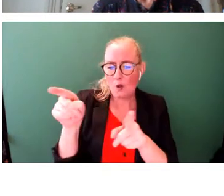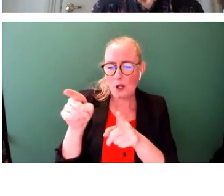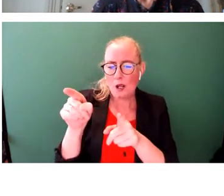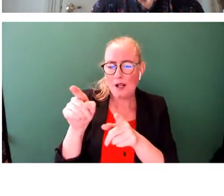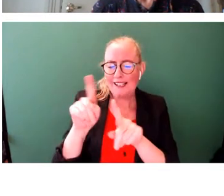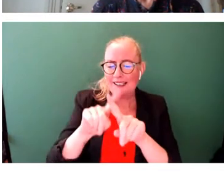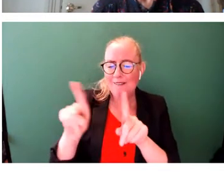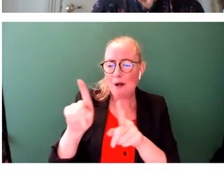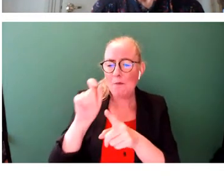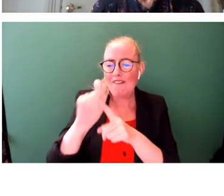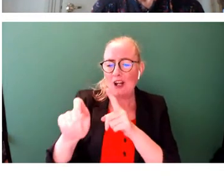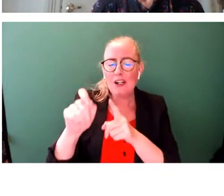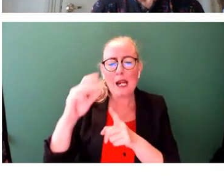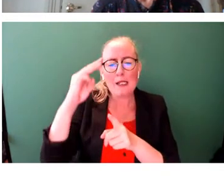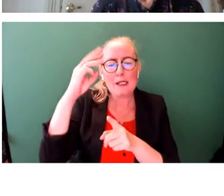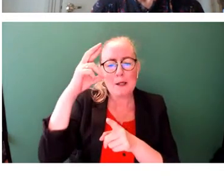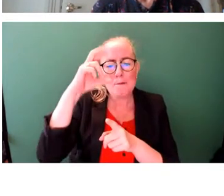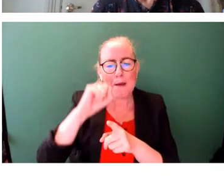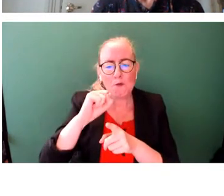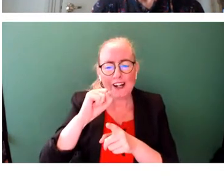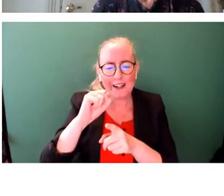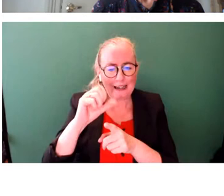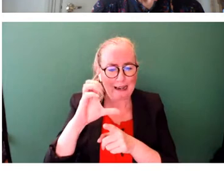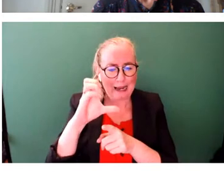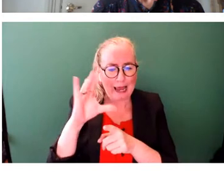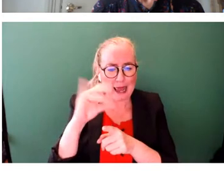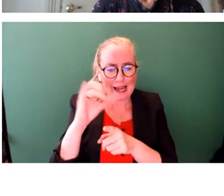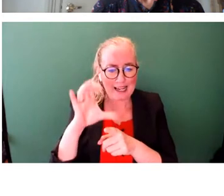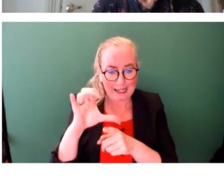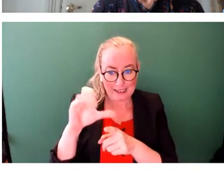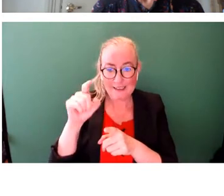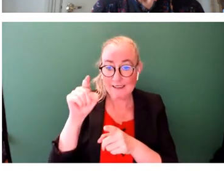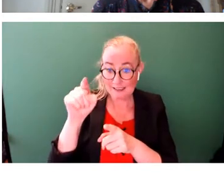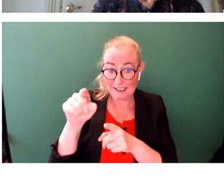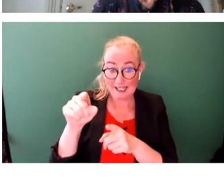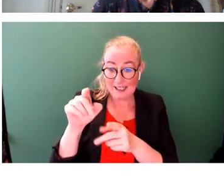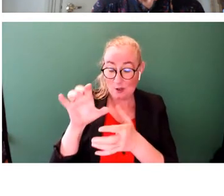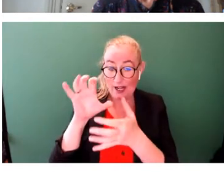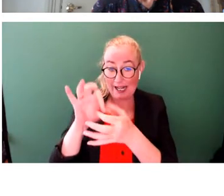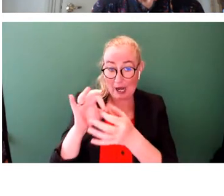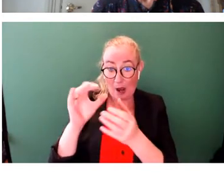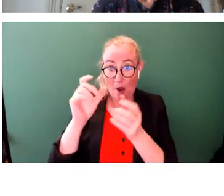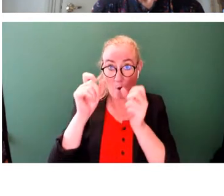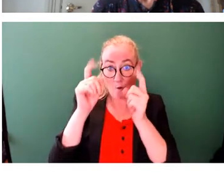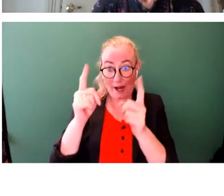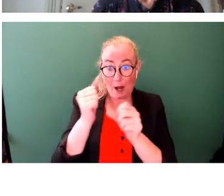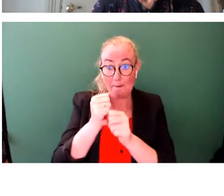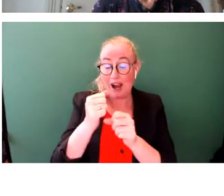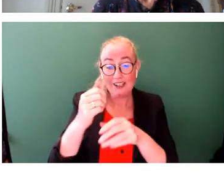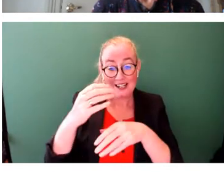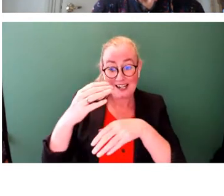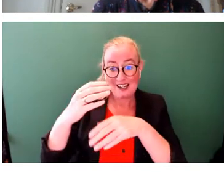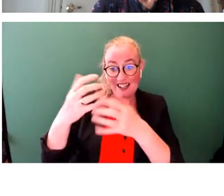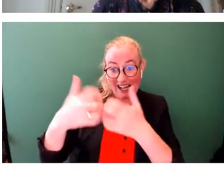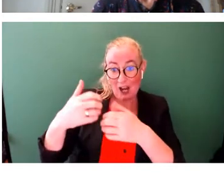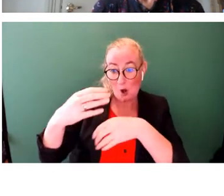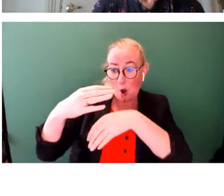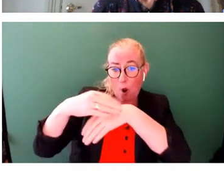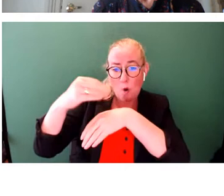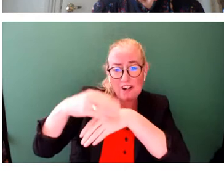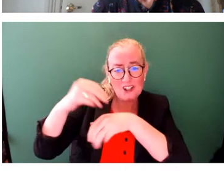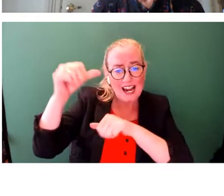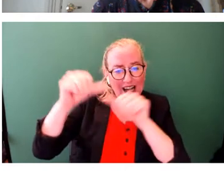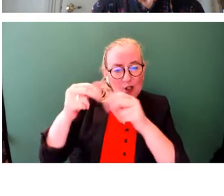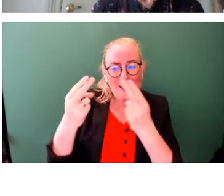had is just familiarity with technology among older adults, and the need to really